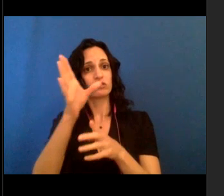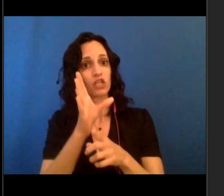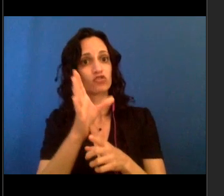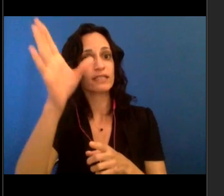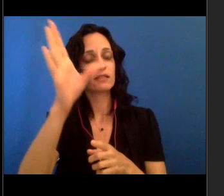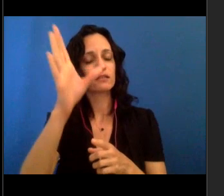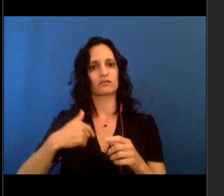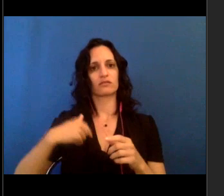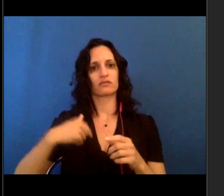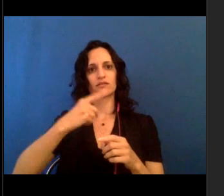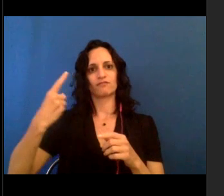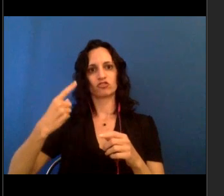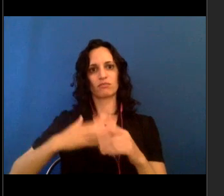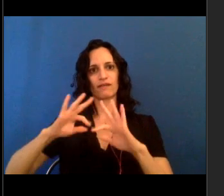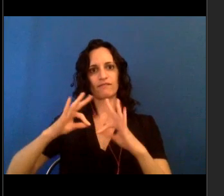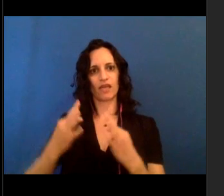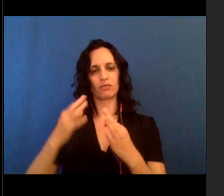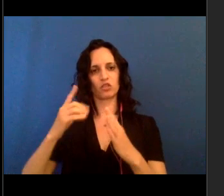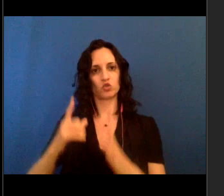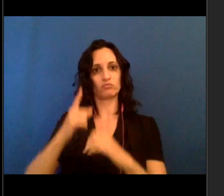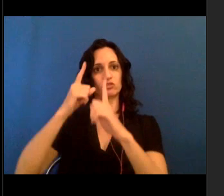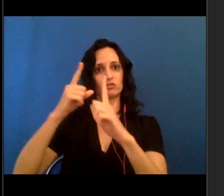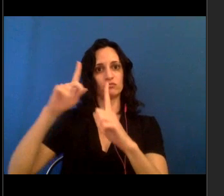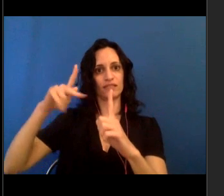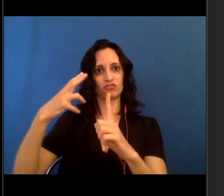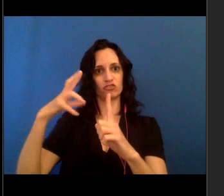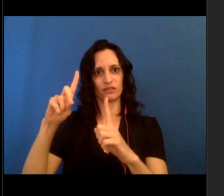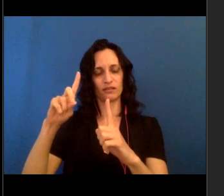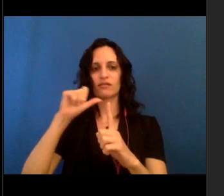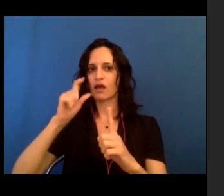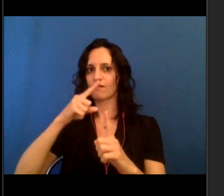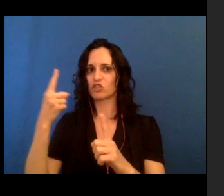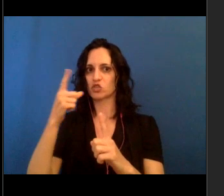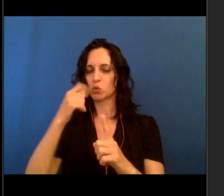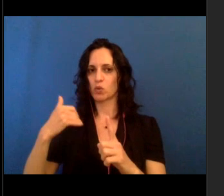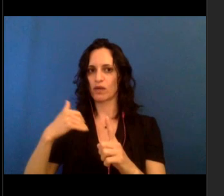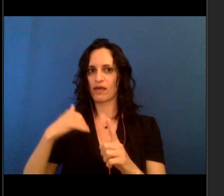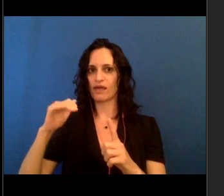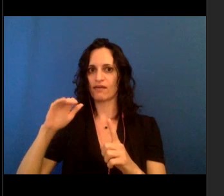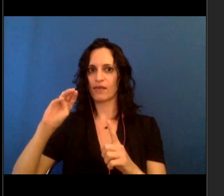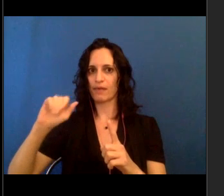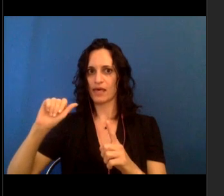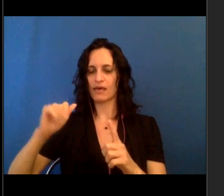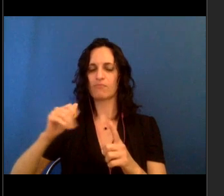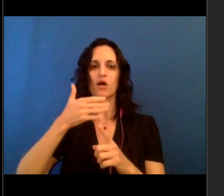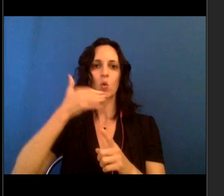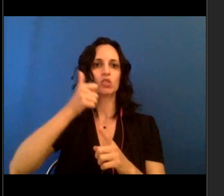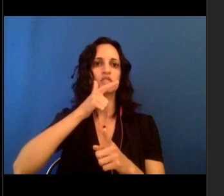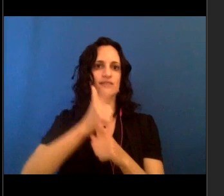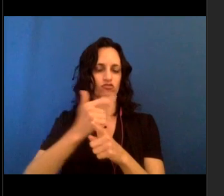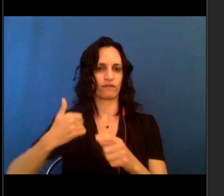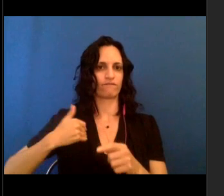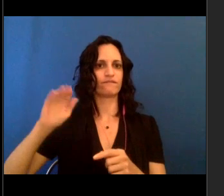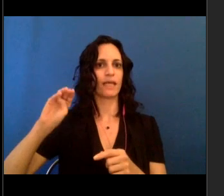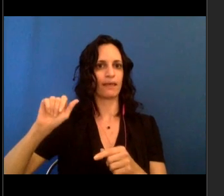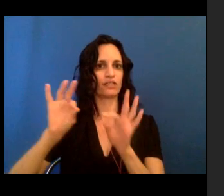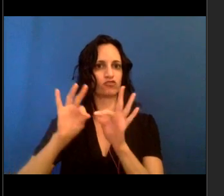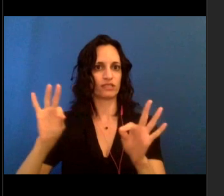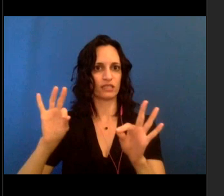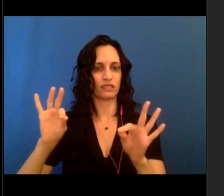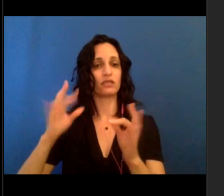pursue a PhD, but I'm not the first person with a graduate degree. My older sister has a master's degree. My parents were both